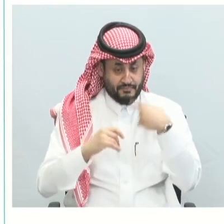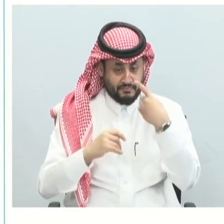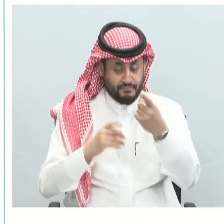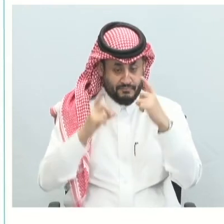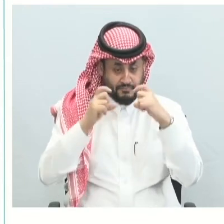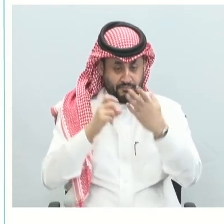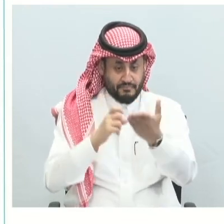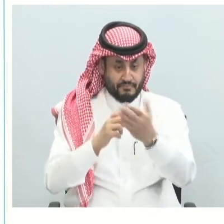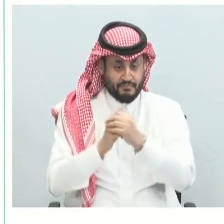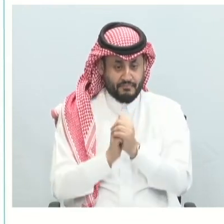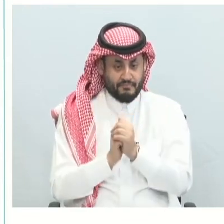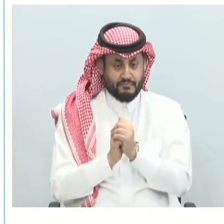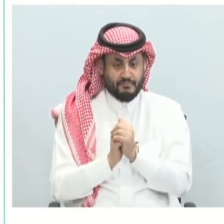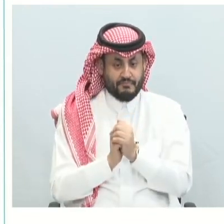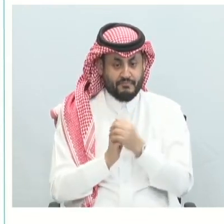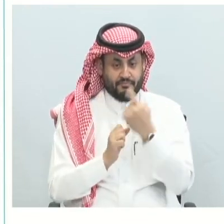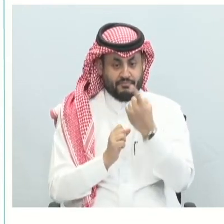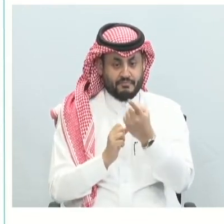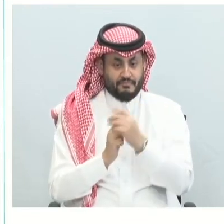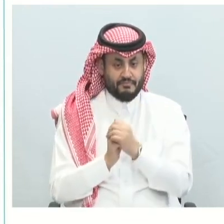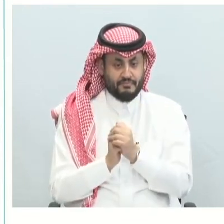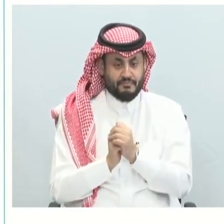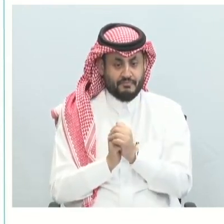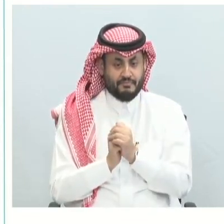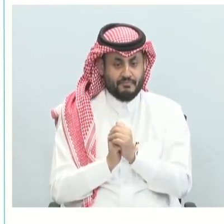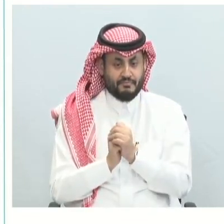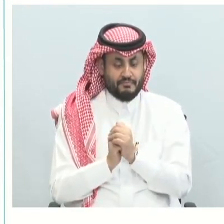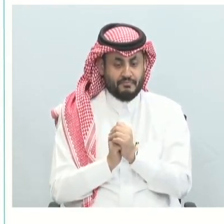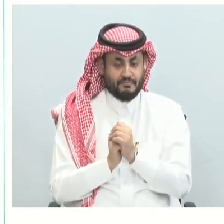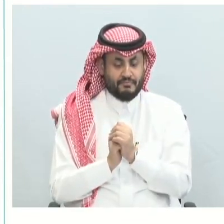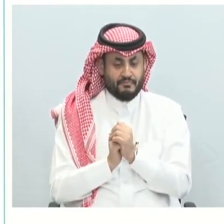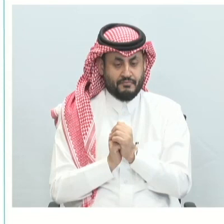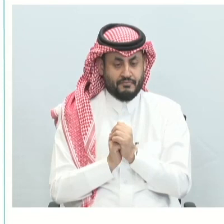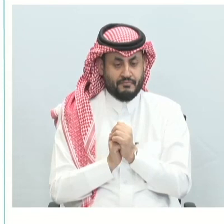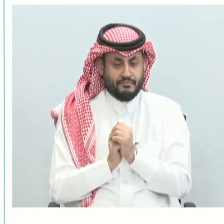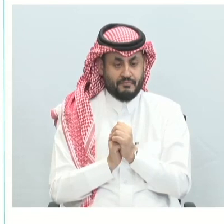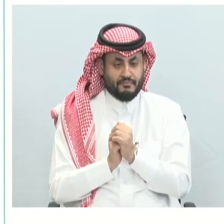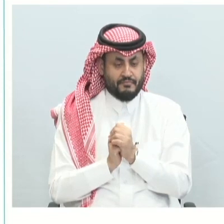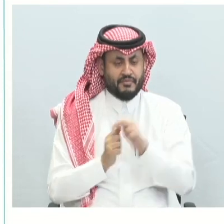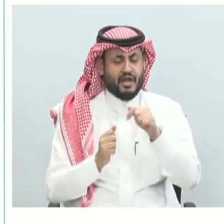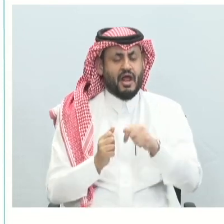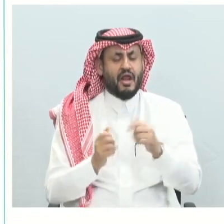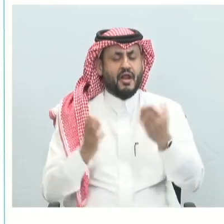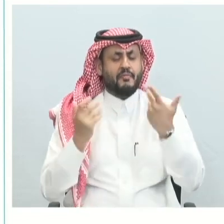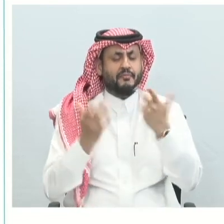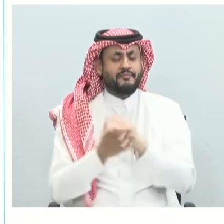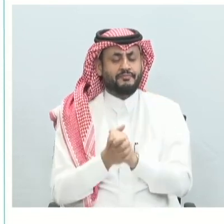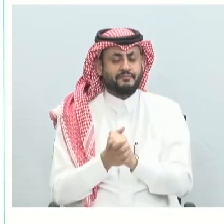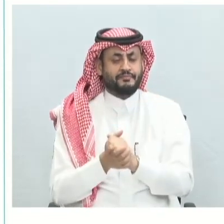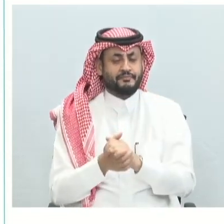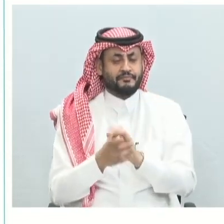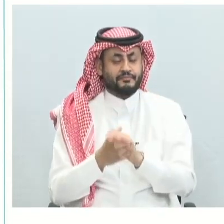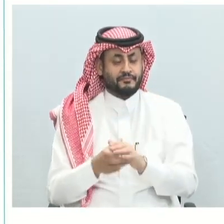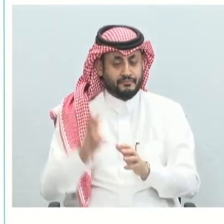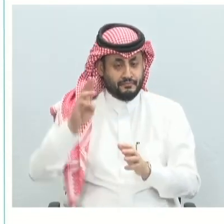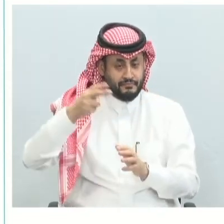you sleep. This is the bed. Excellent. So this is the bed. Okay, so what you've learned today, how to use